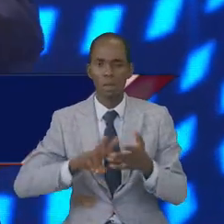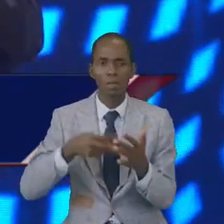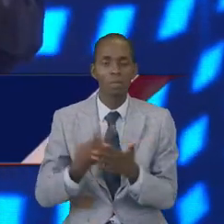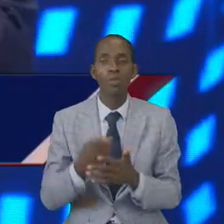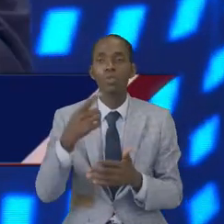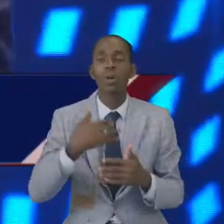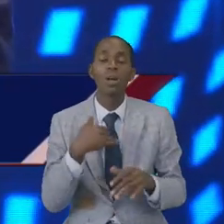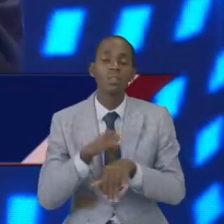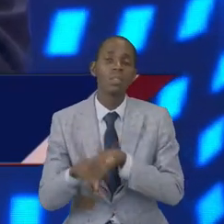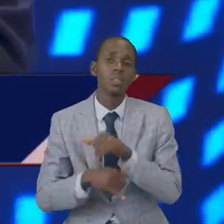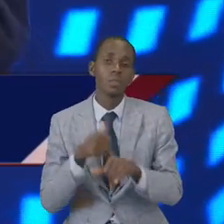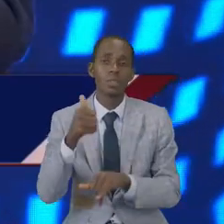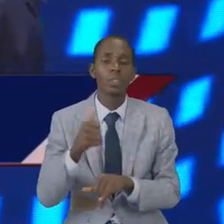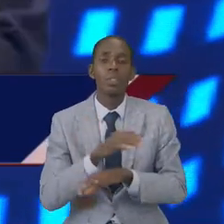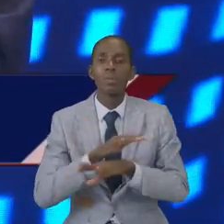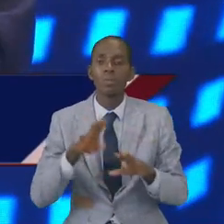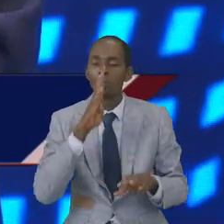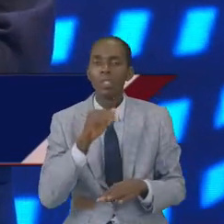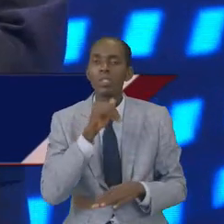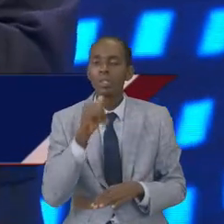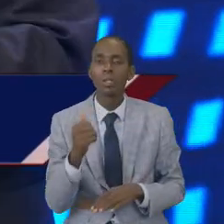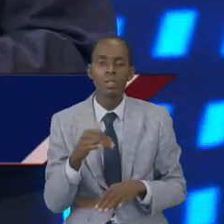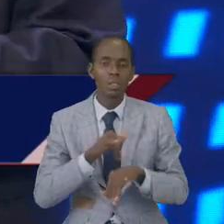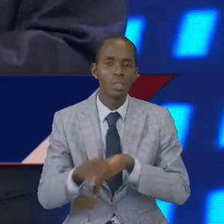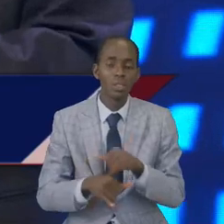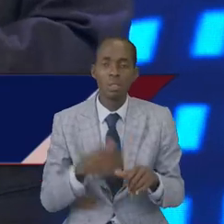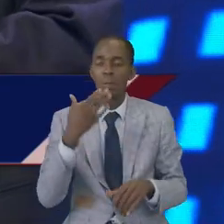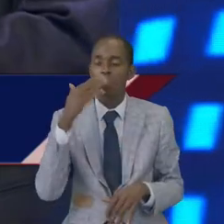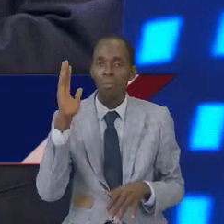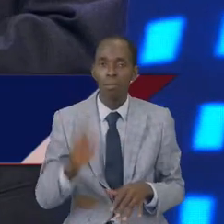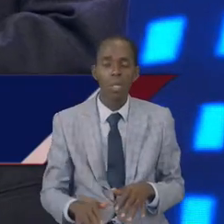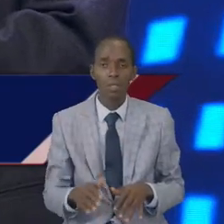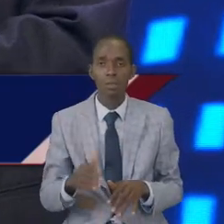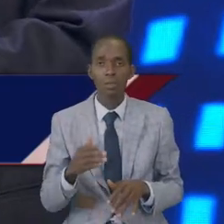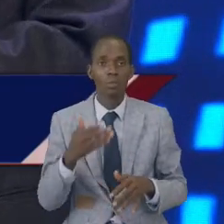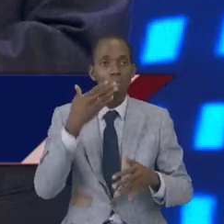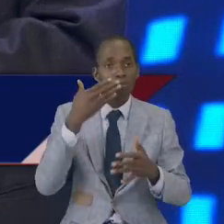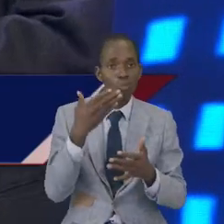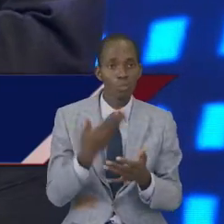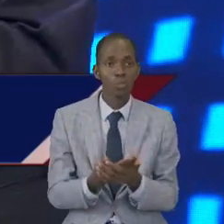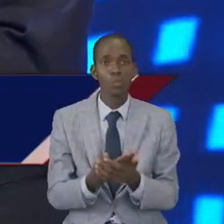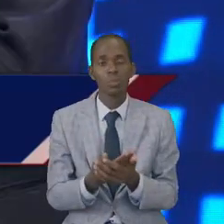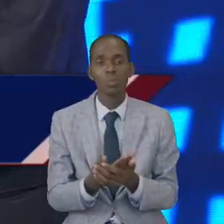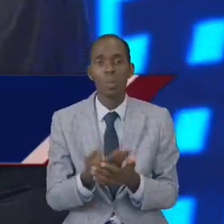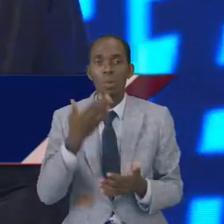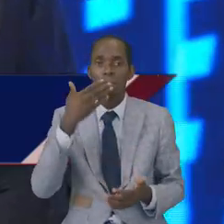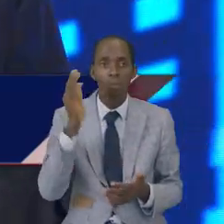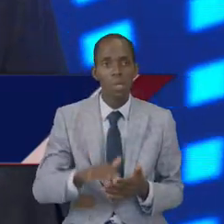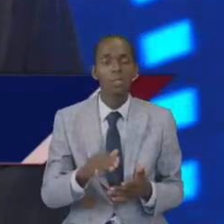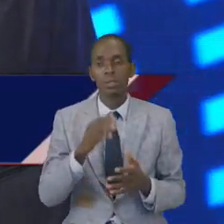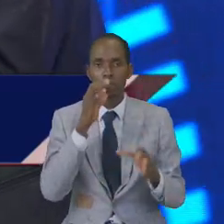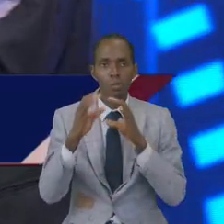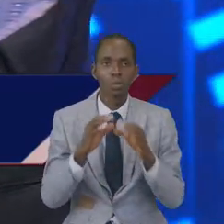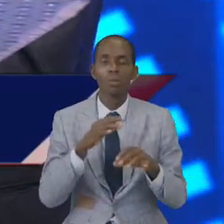yourself. Be not deceived. Evil communications corrupt good manners. And in Proverbs